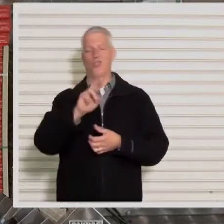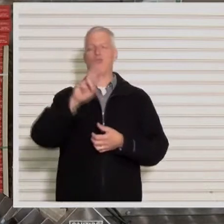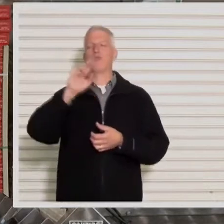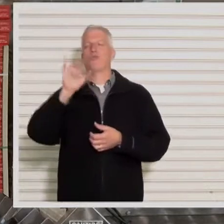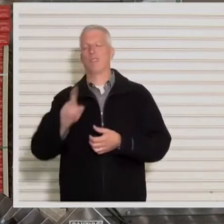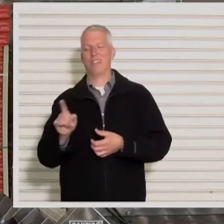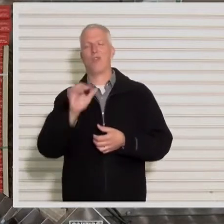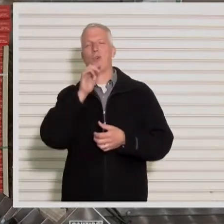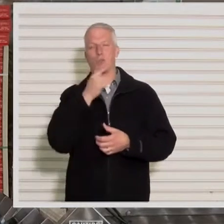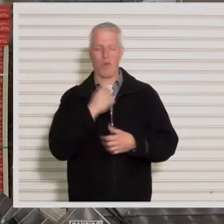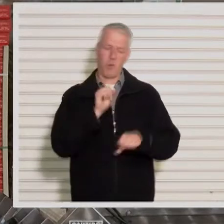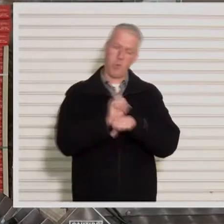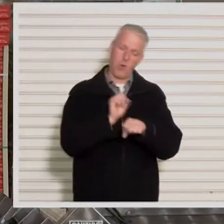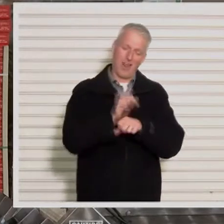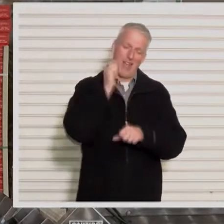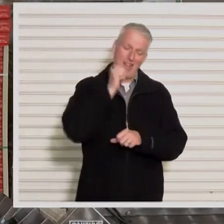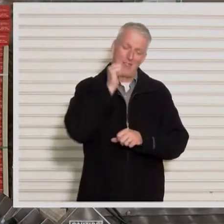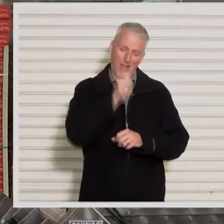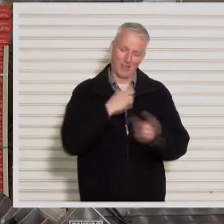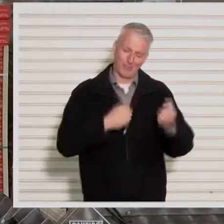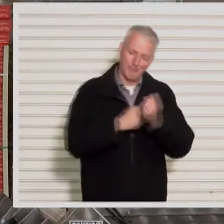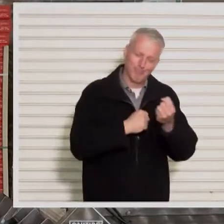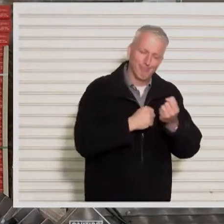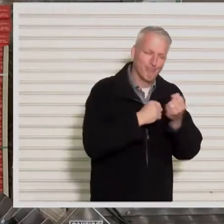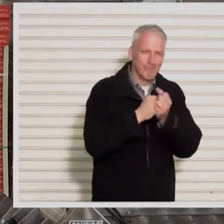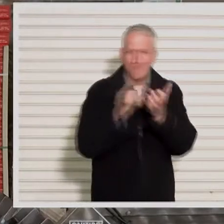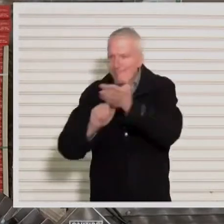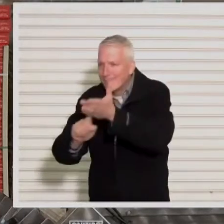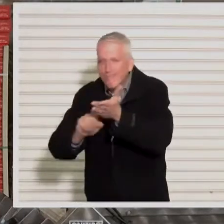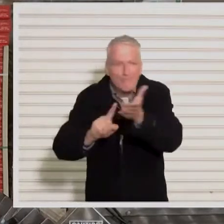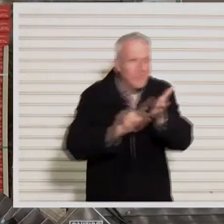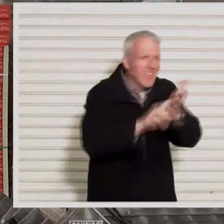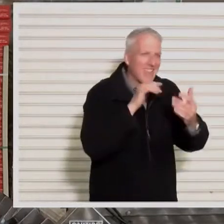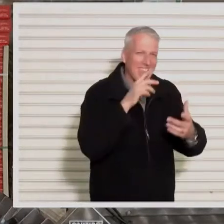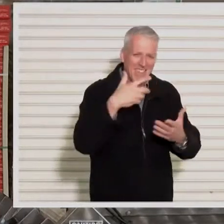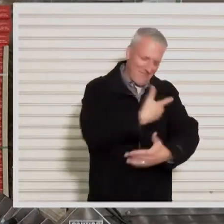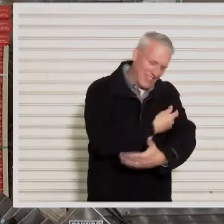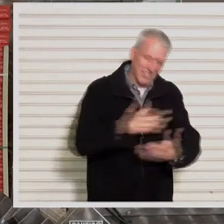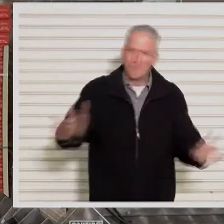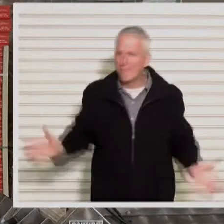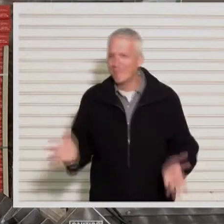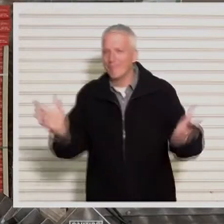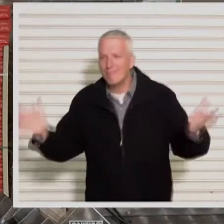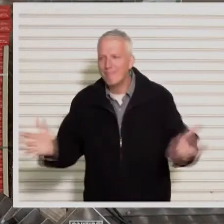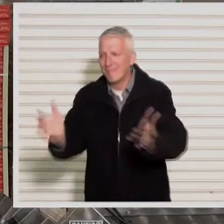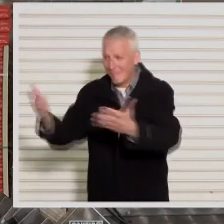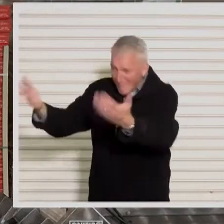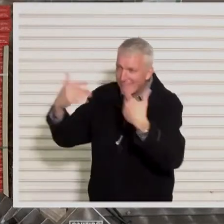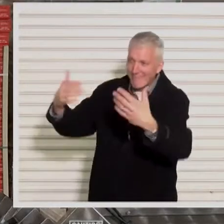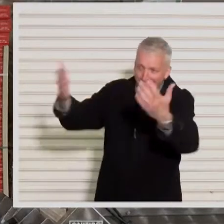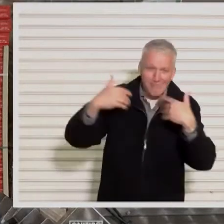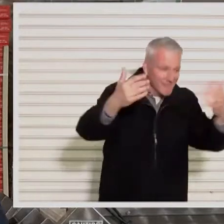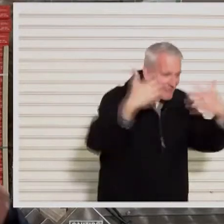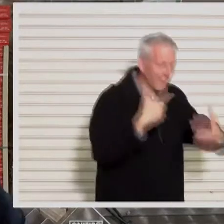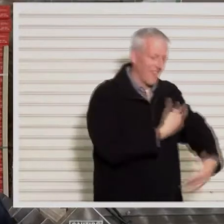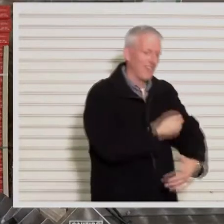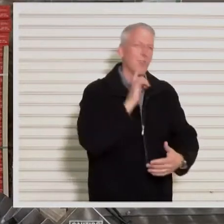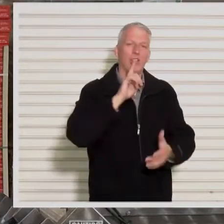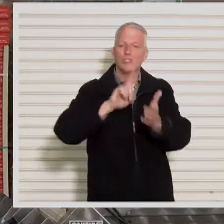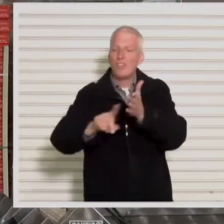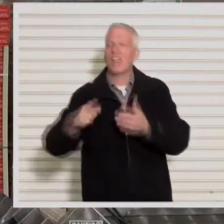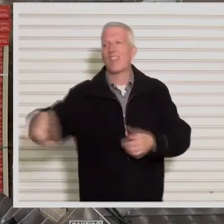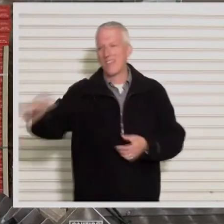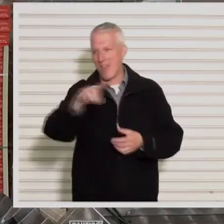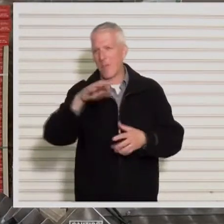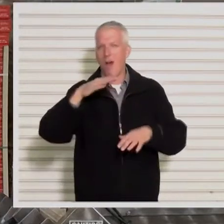and day out, even to the point where he's out there vaccinating folks and checking them first